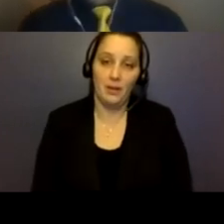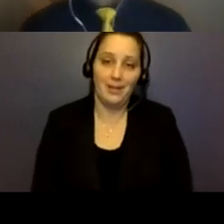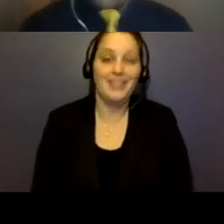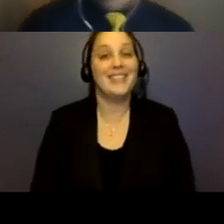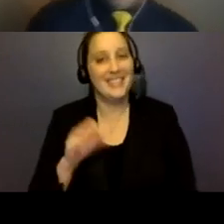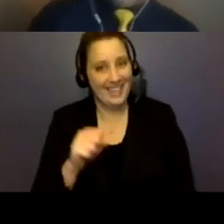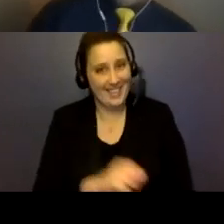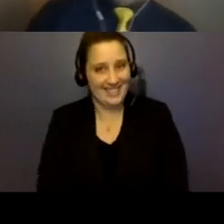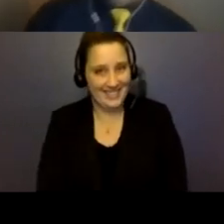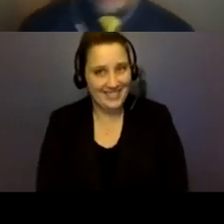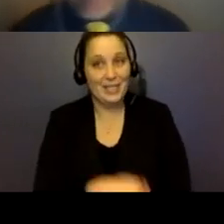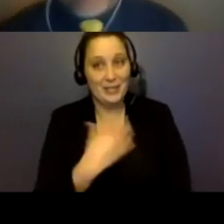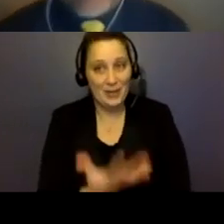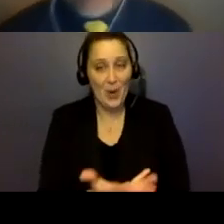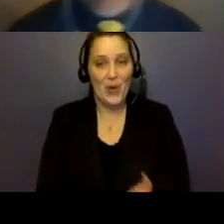Yes. So